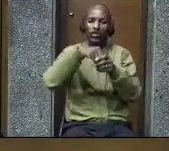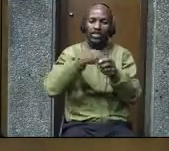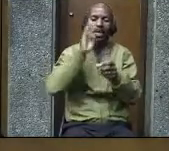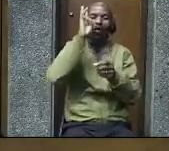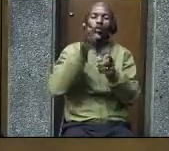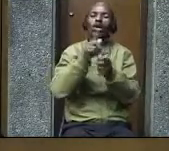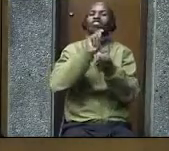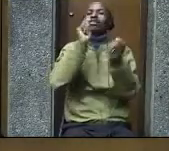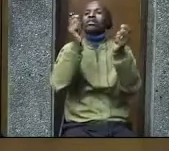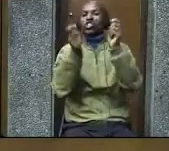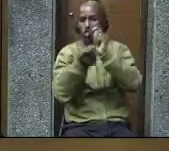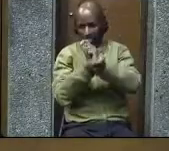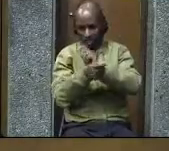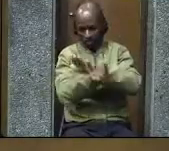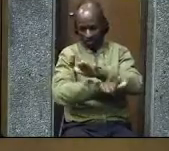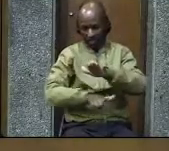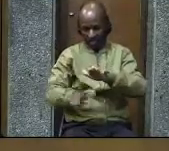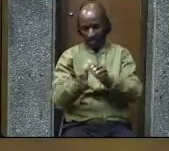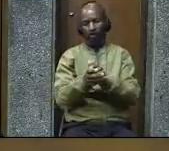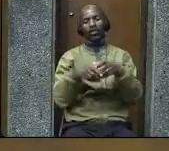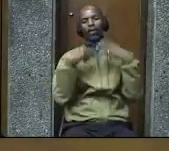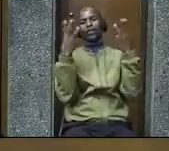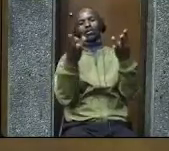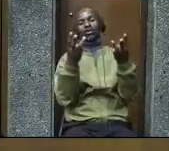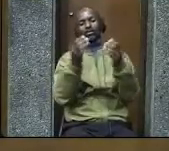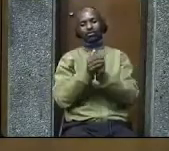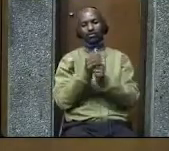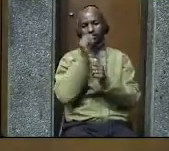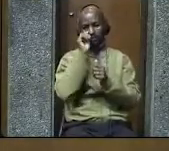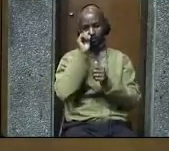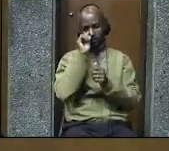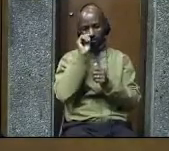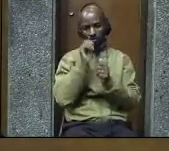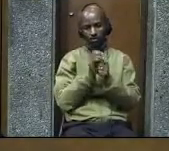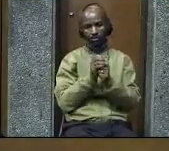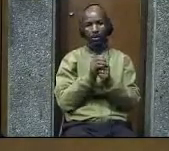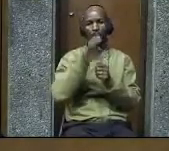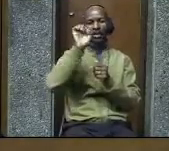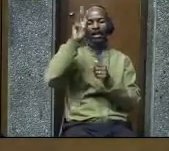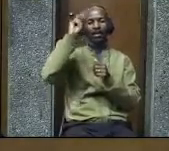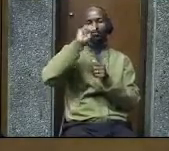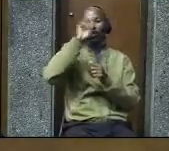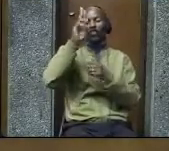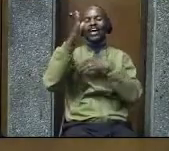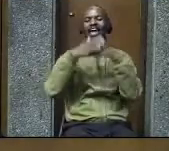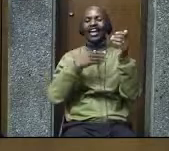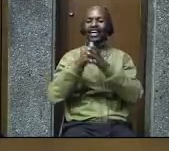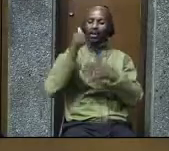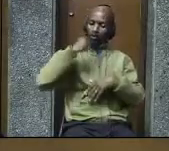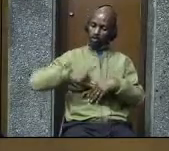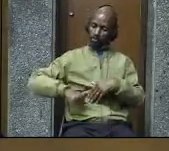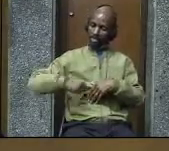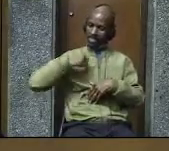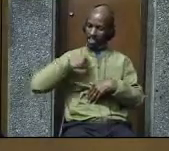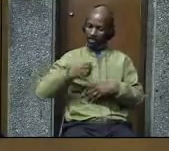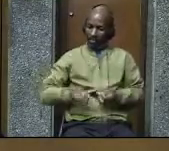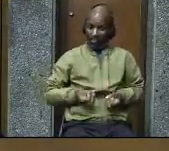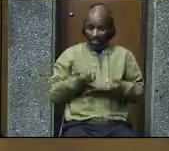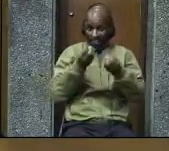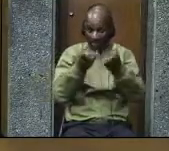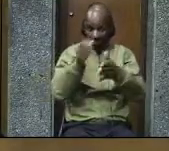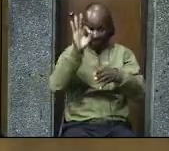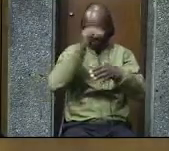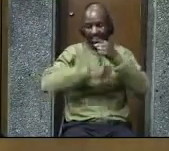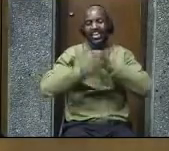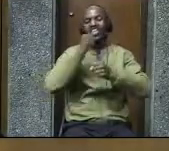to change the lives of ordinary people. Mfulweni or any municipality, they give 3 year